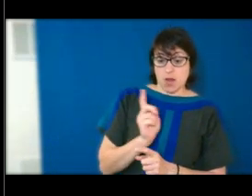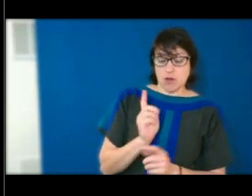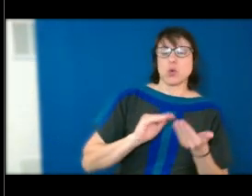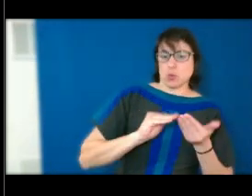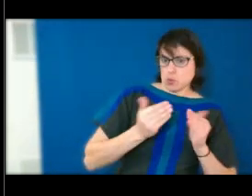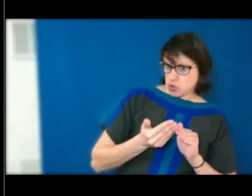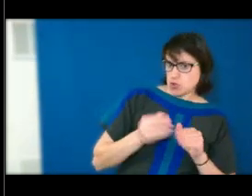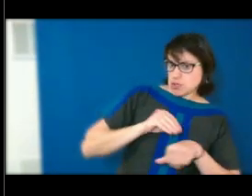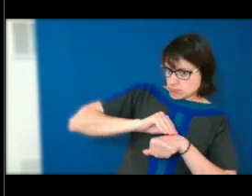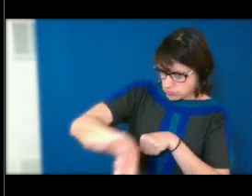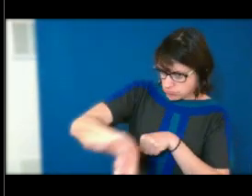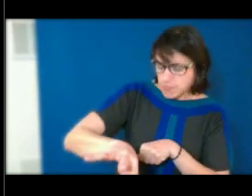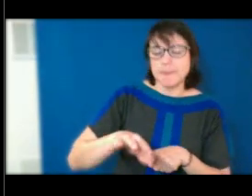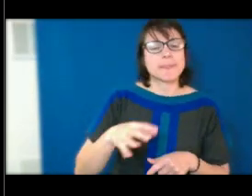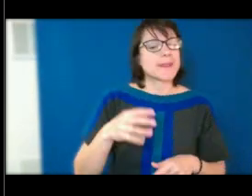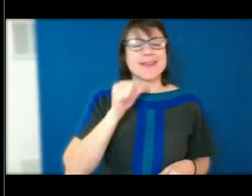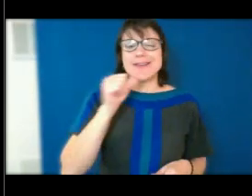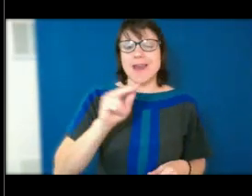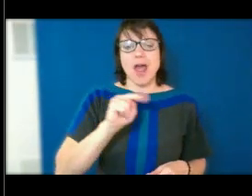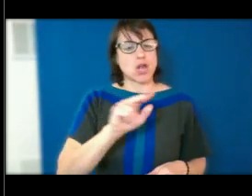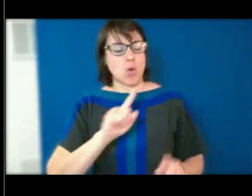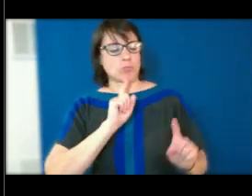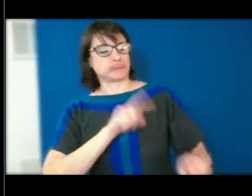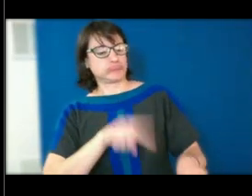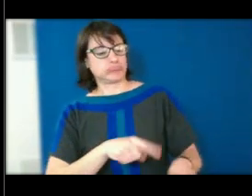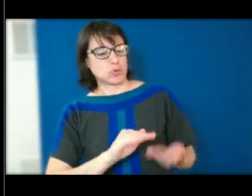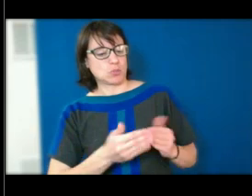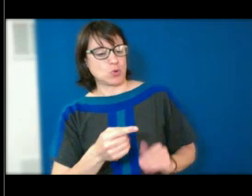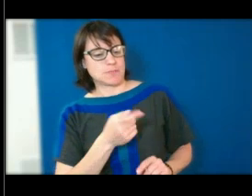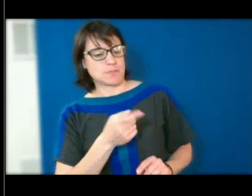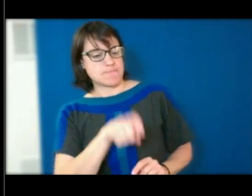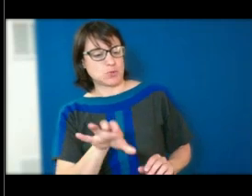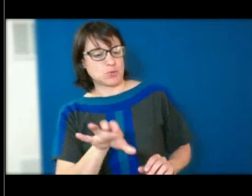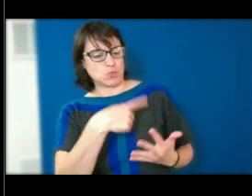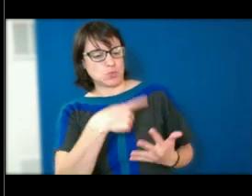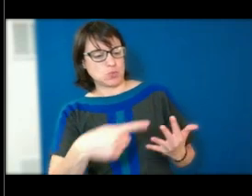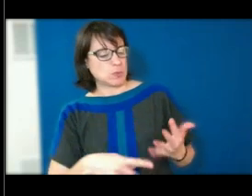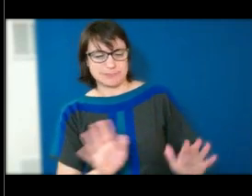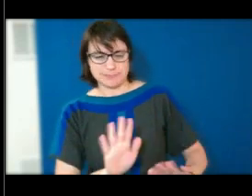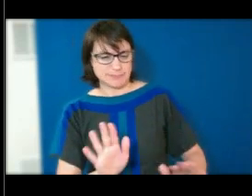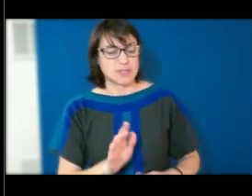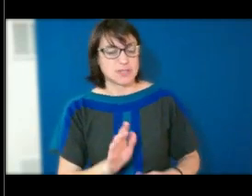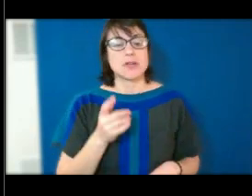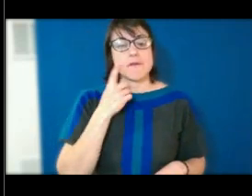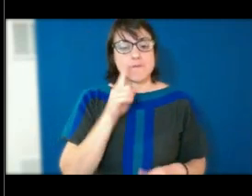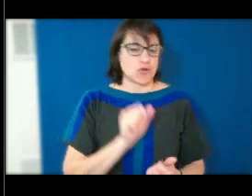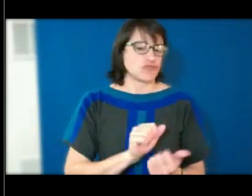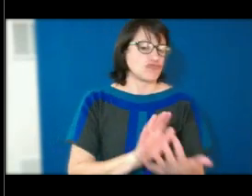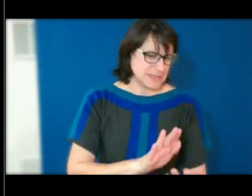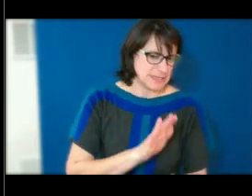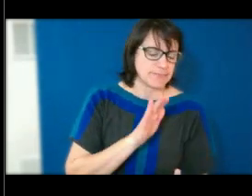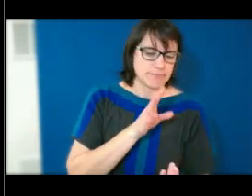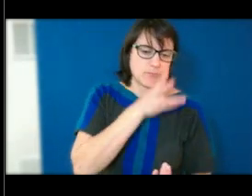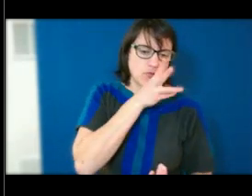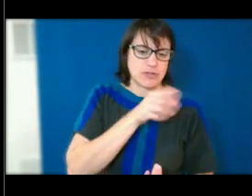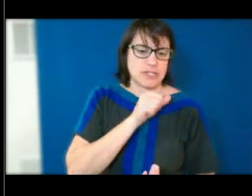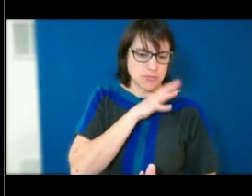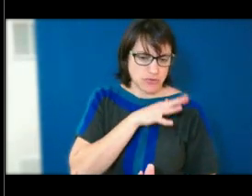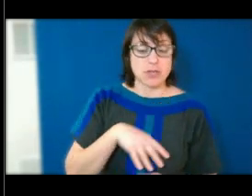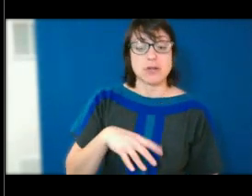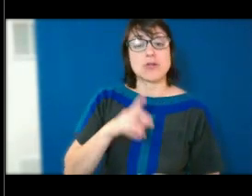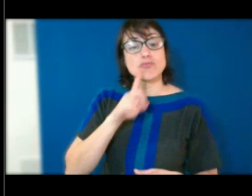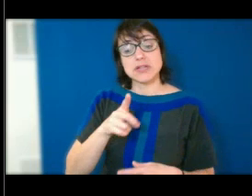regions or communities need to do to address their marine debris. These are diverse stakeholders from industry and government